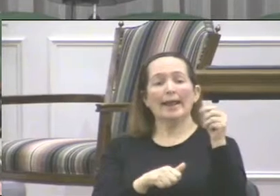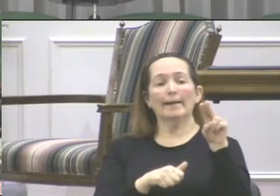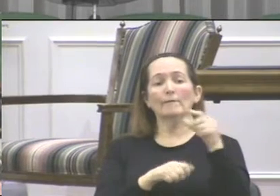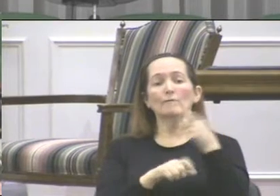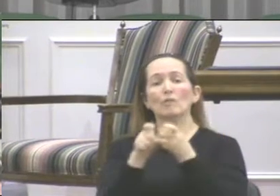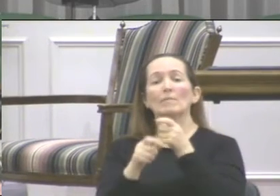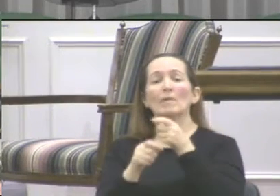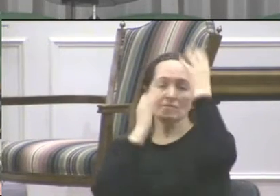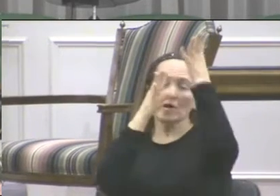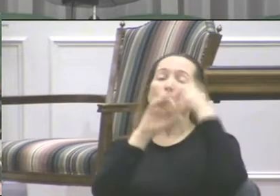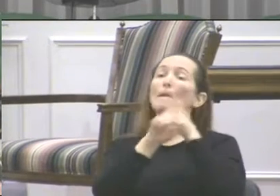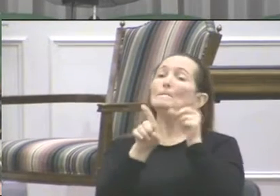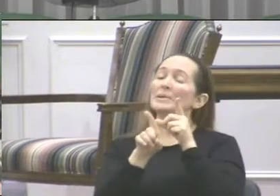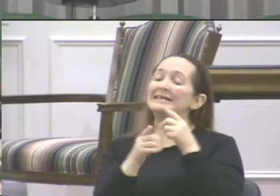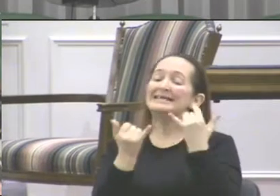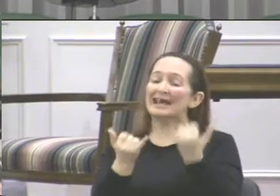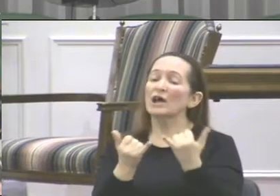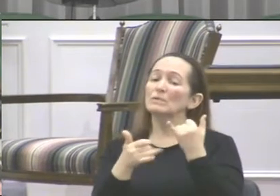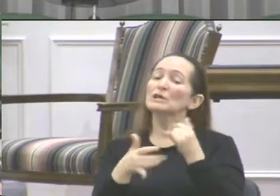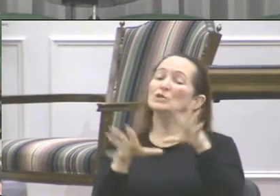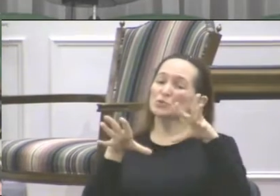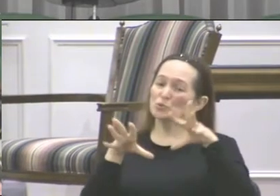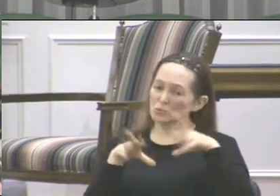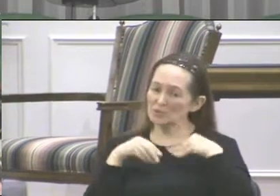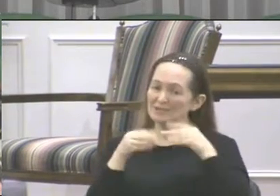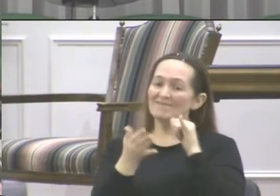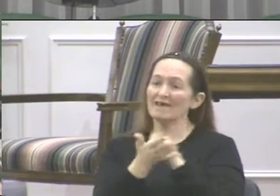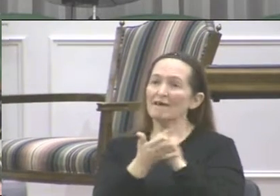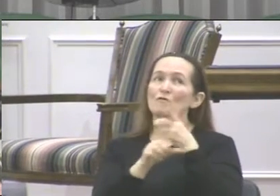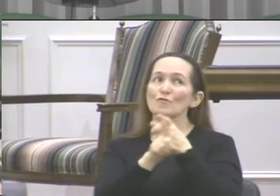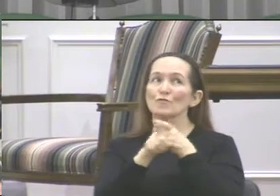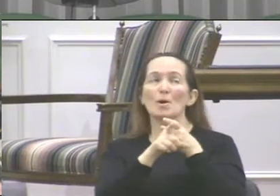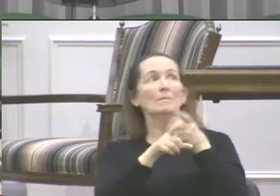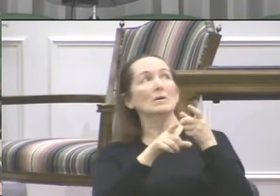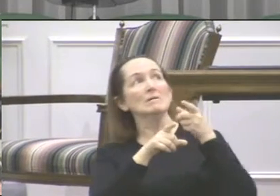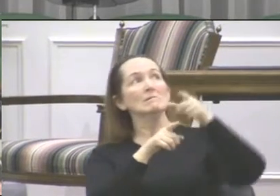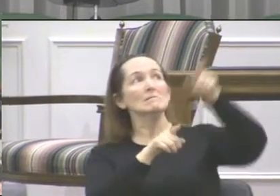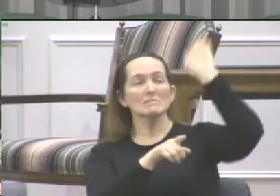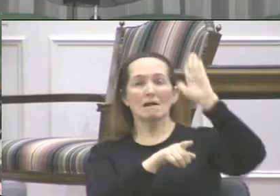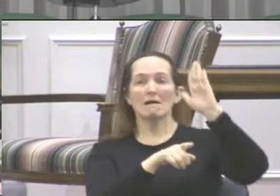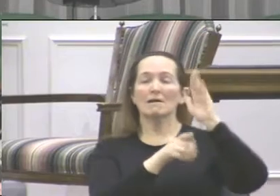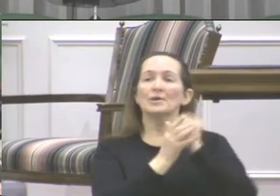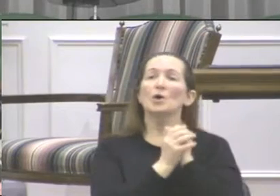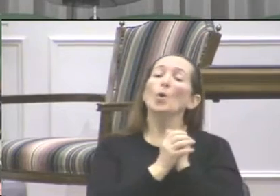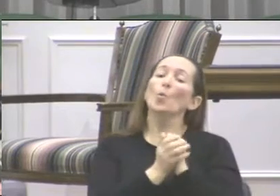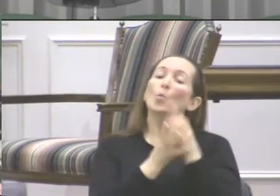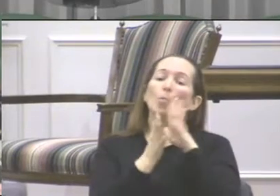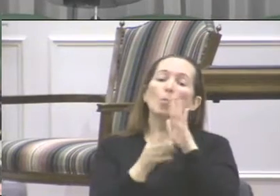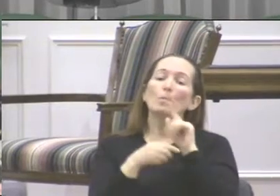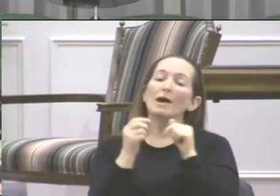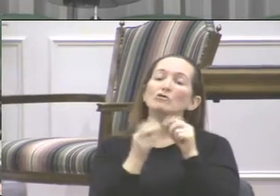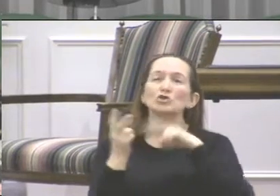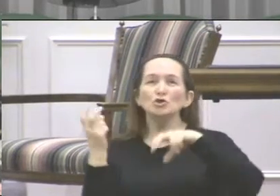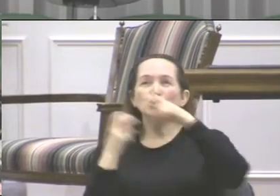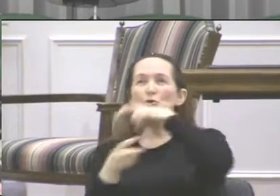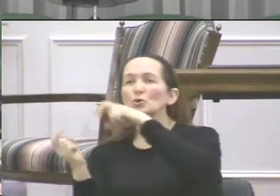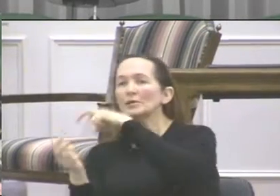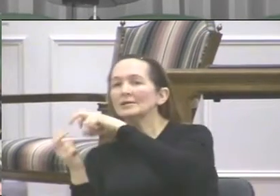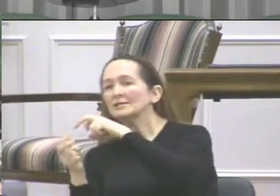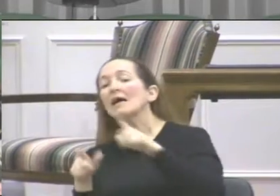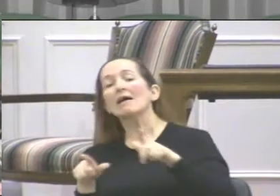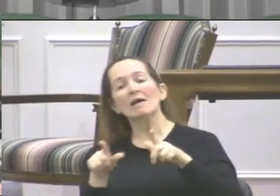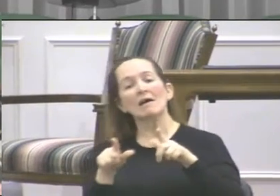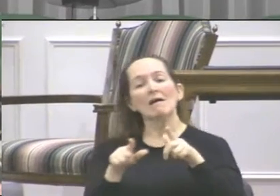Abraham is held up to us in Scripture as a man of great faith. And we're talking about journeys of faith. But Abraham's journey of faith is